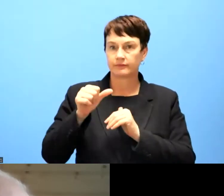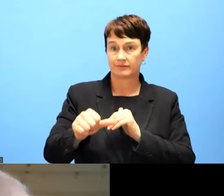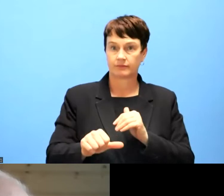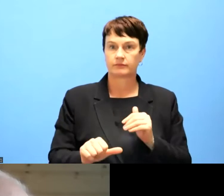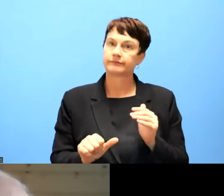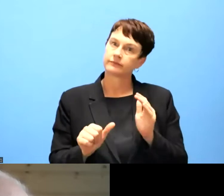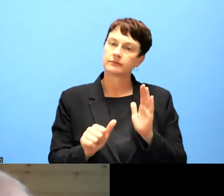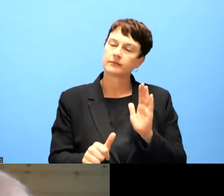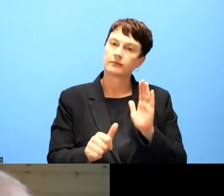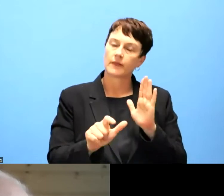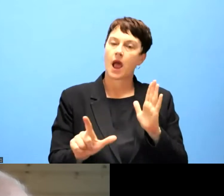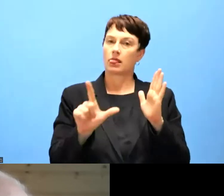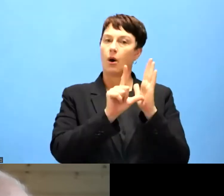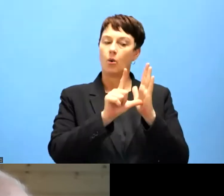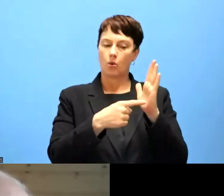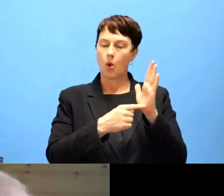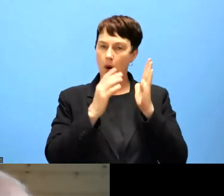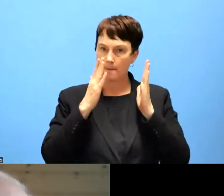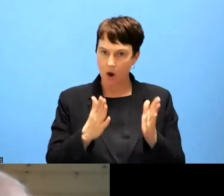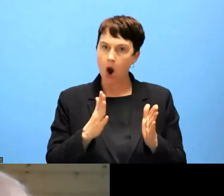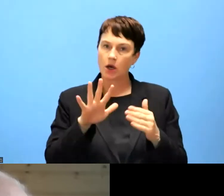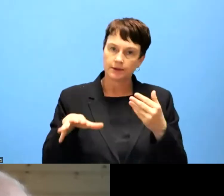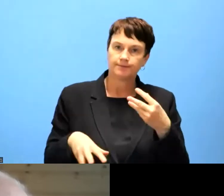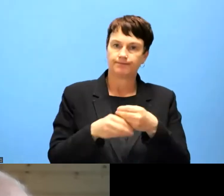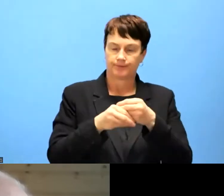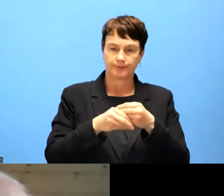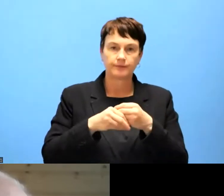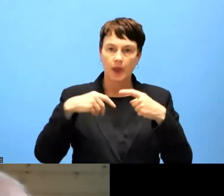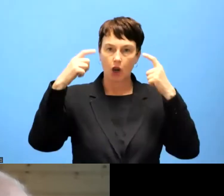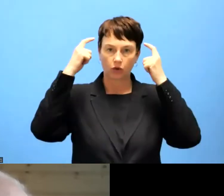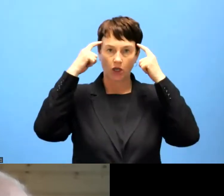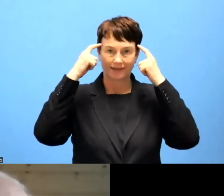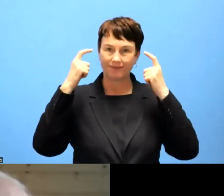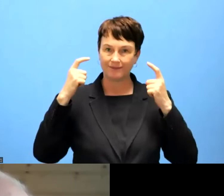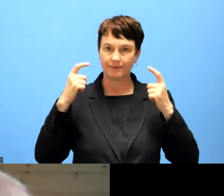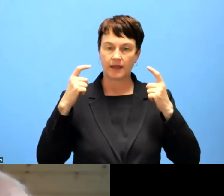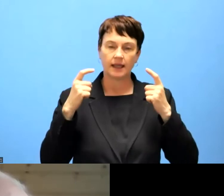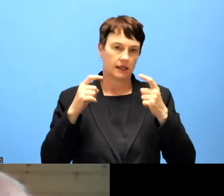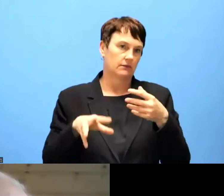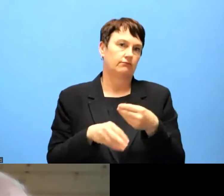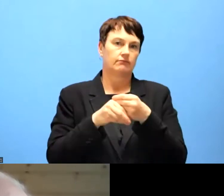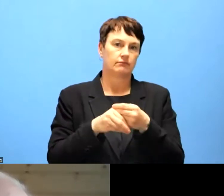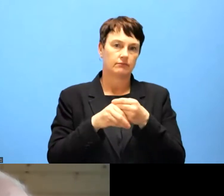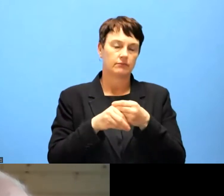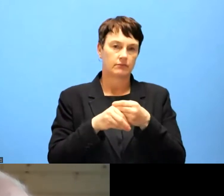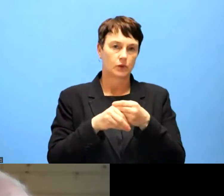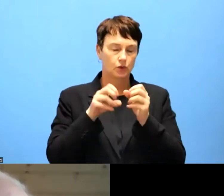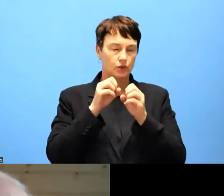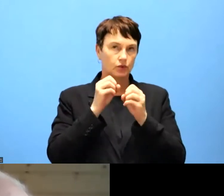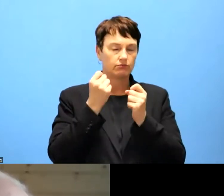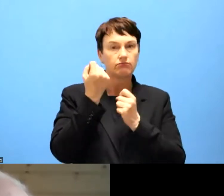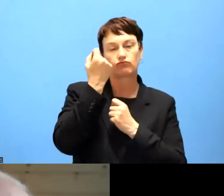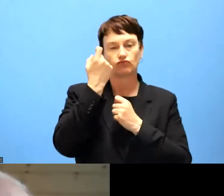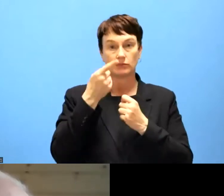So yes, cognitive is of course on everyone's list, I think, to add on to that. And then I